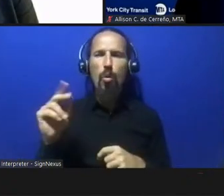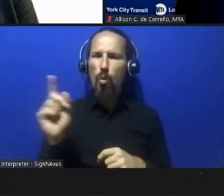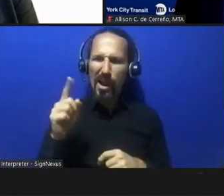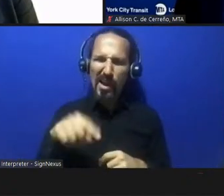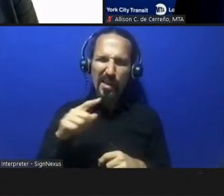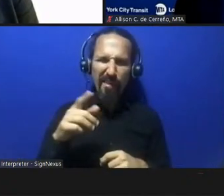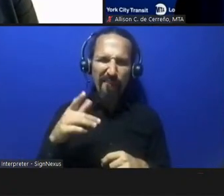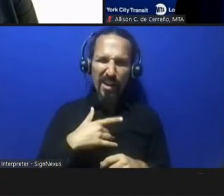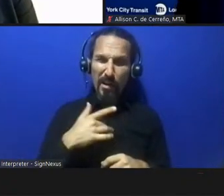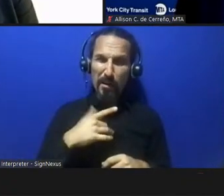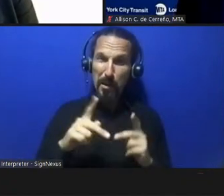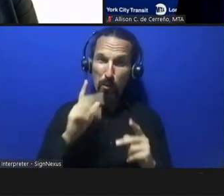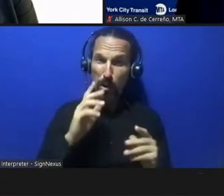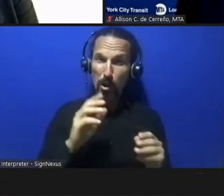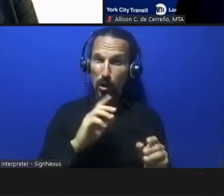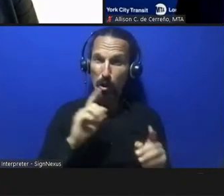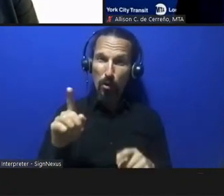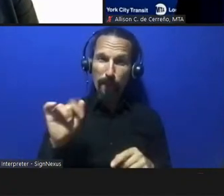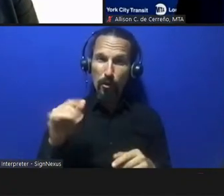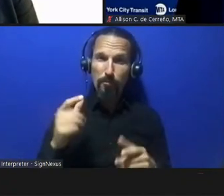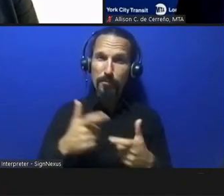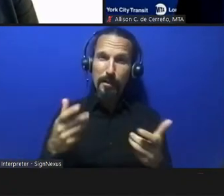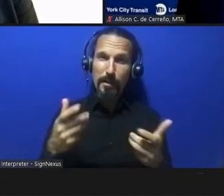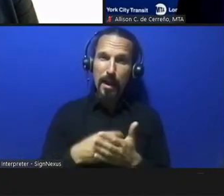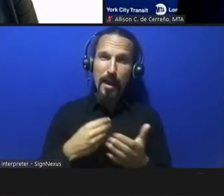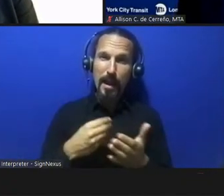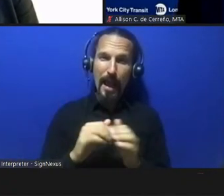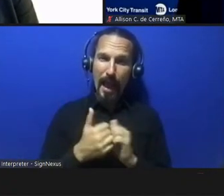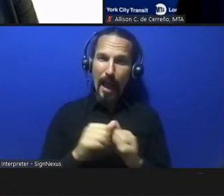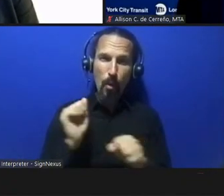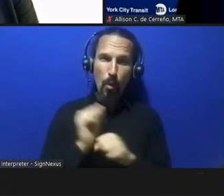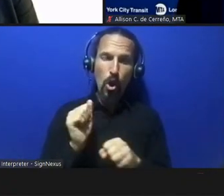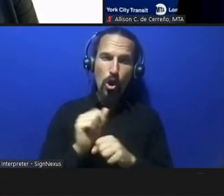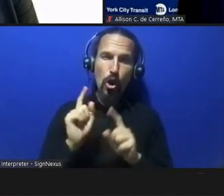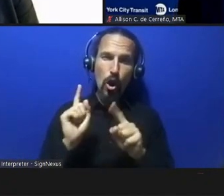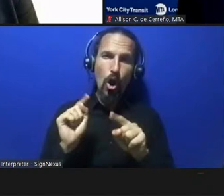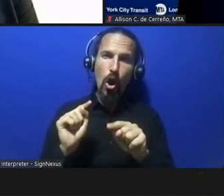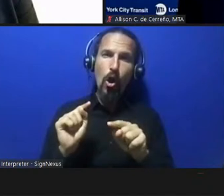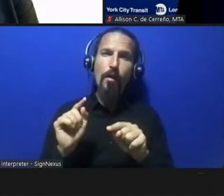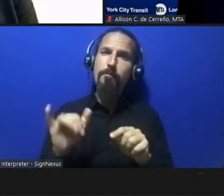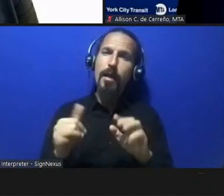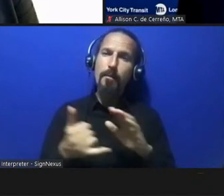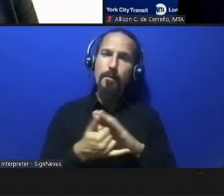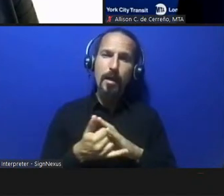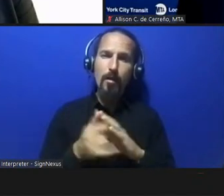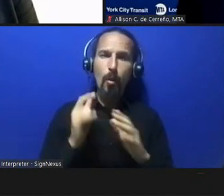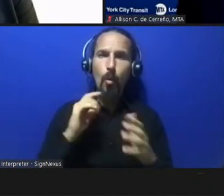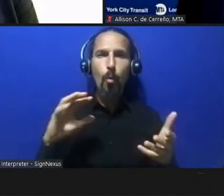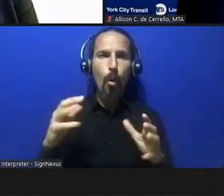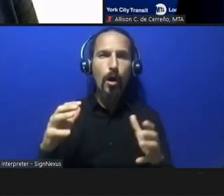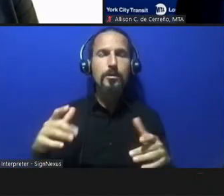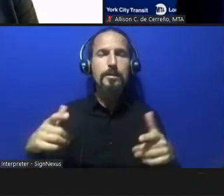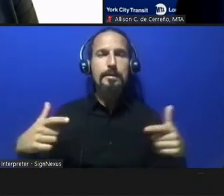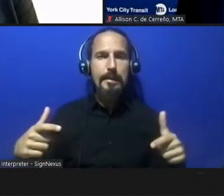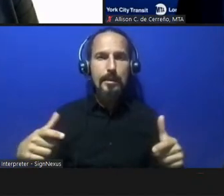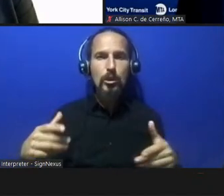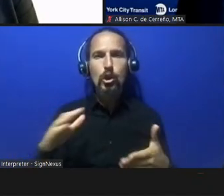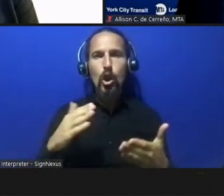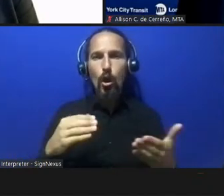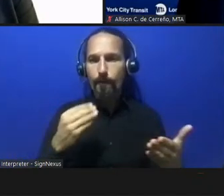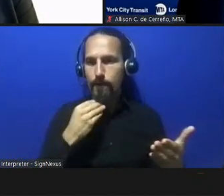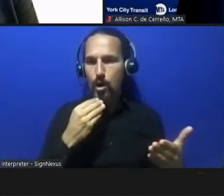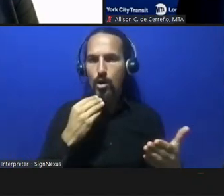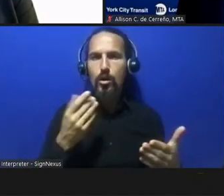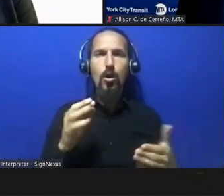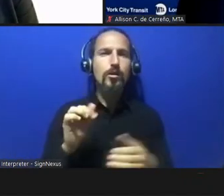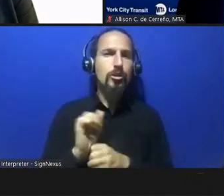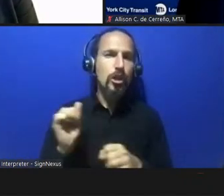think people are going to go for the big money how are you going to get employees into manhattan who are going to wash dishes and cook food and do you know